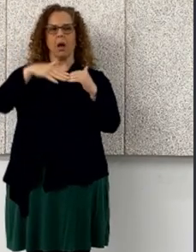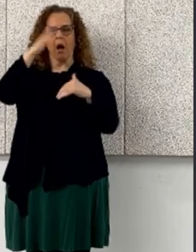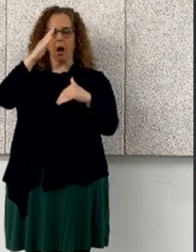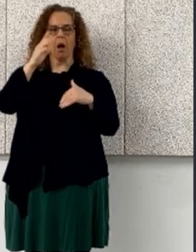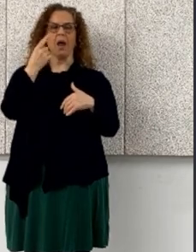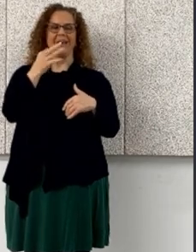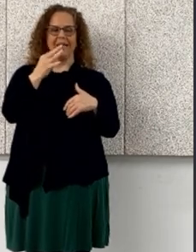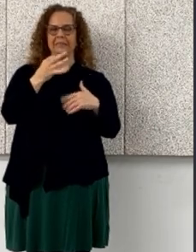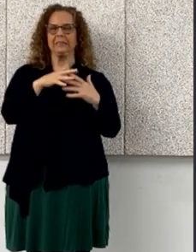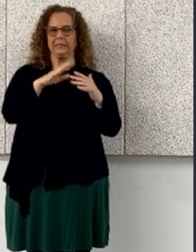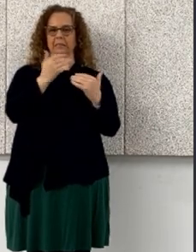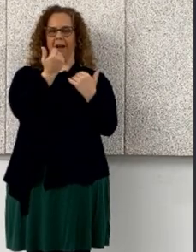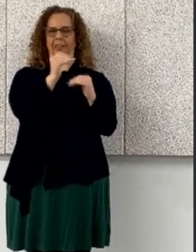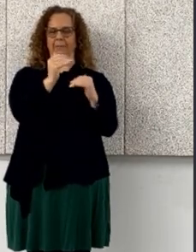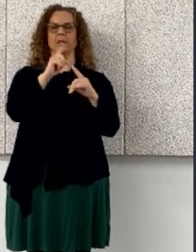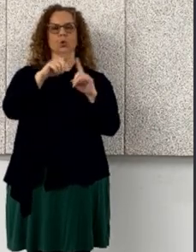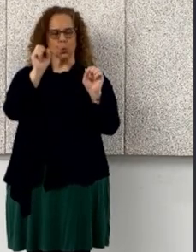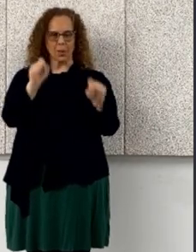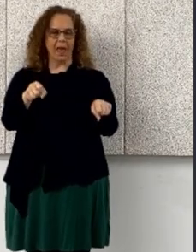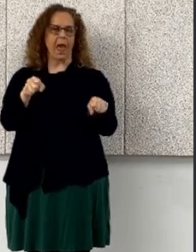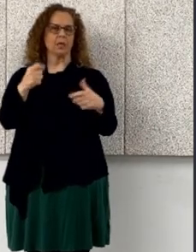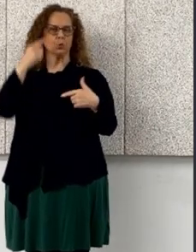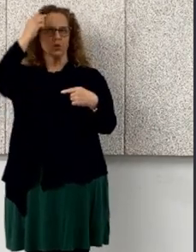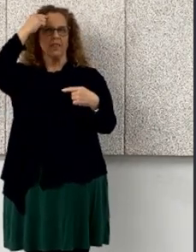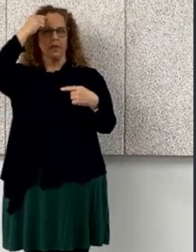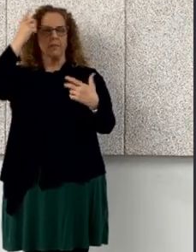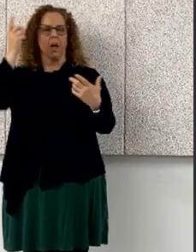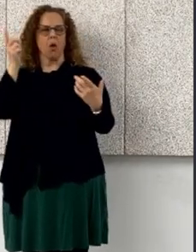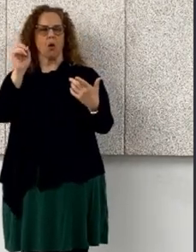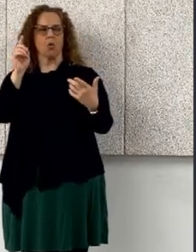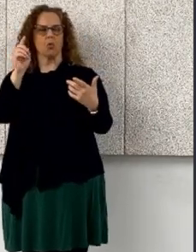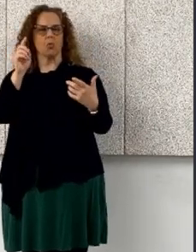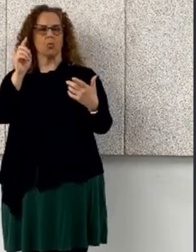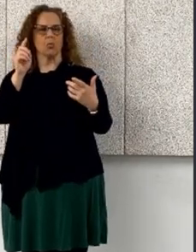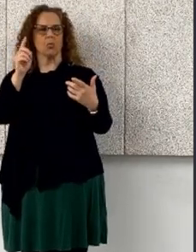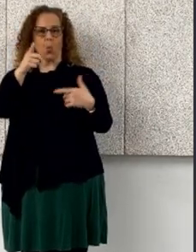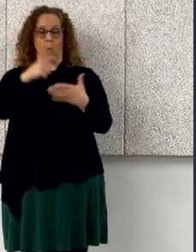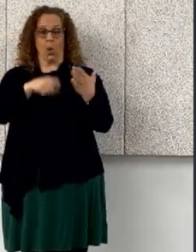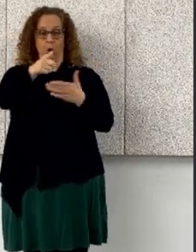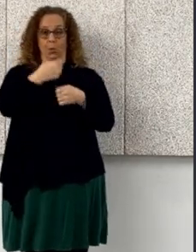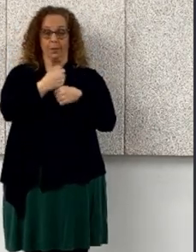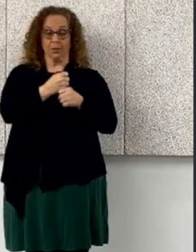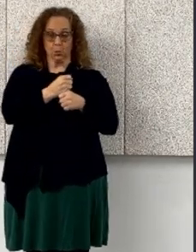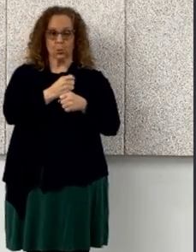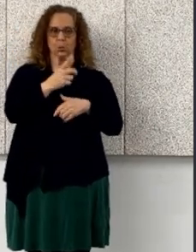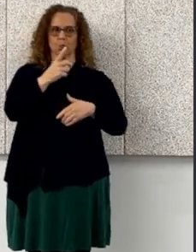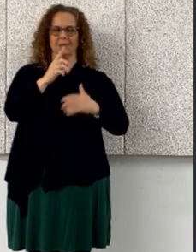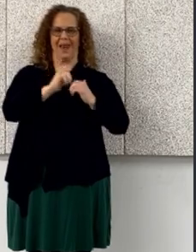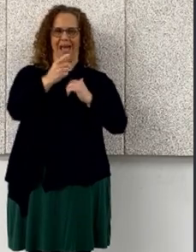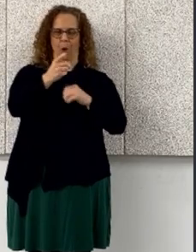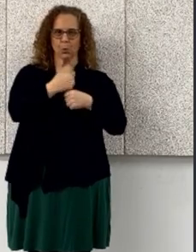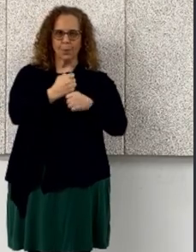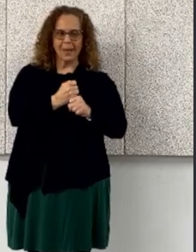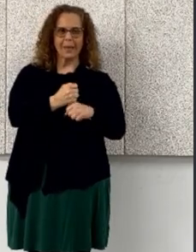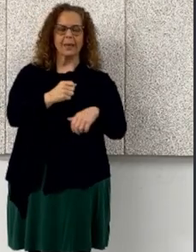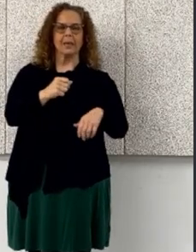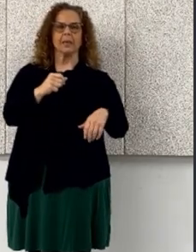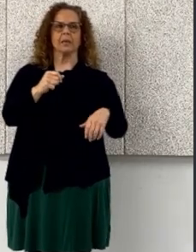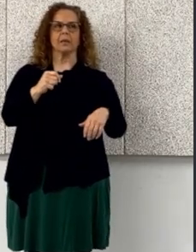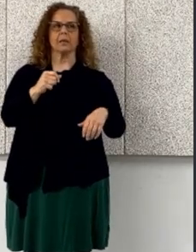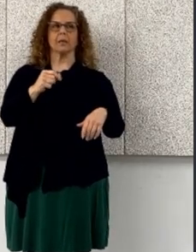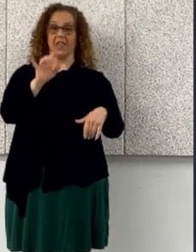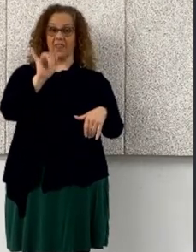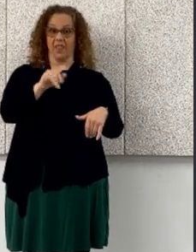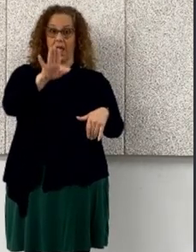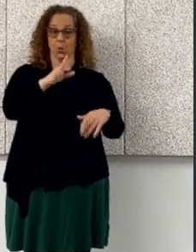each, it's building on what Will's saying, thinking about the principle of each thing that you're making and how you make, is this what you mean to make? And